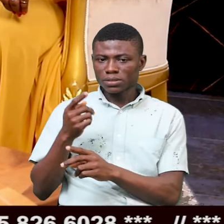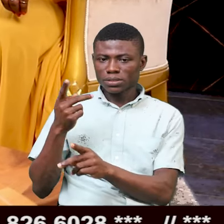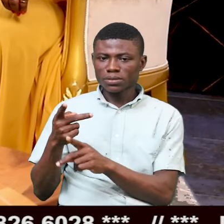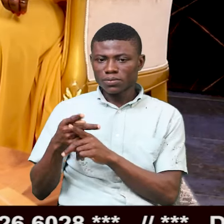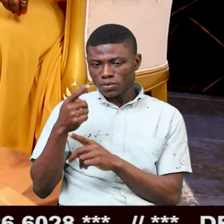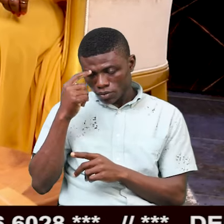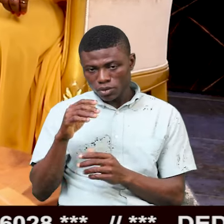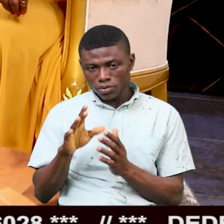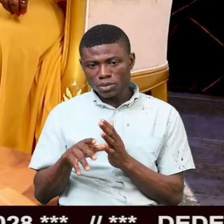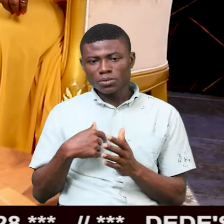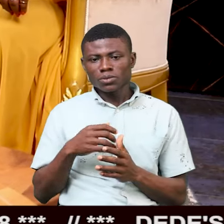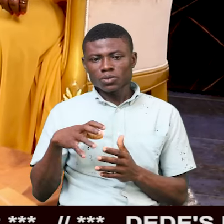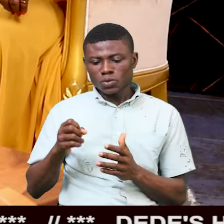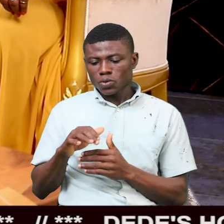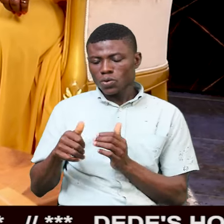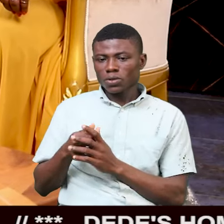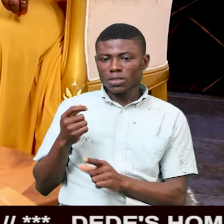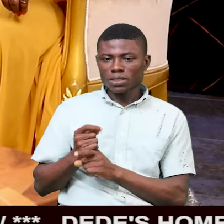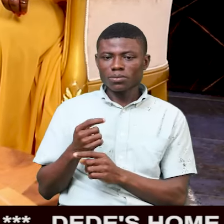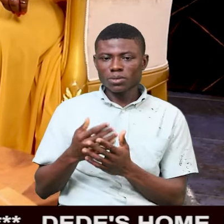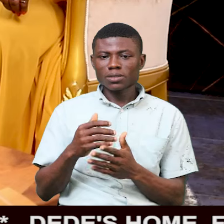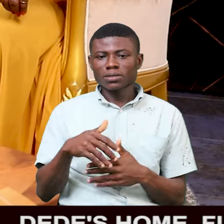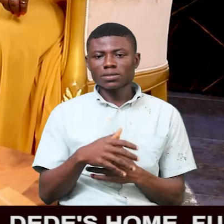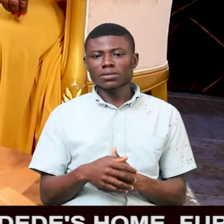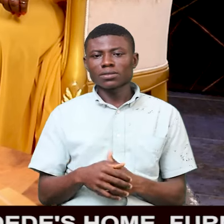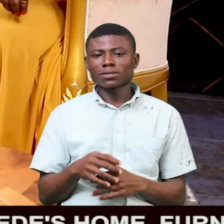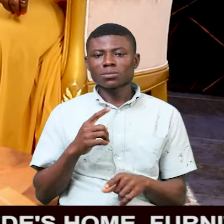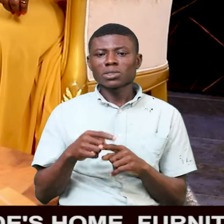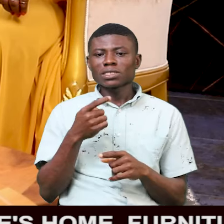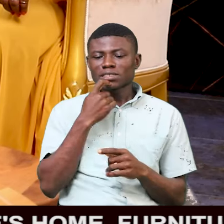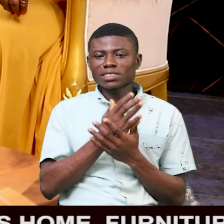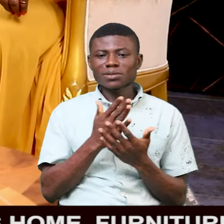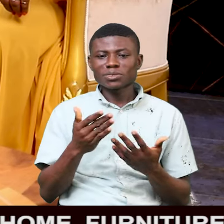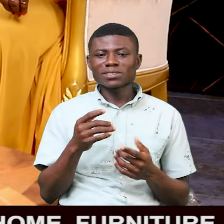na o je kaka na mi se mi bi ashe baby sasa o pe bibi aka